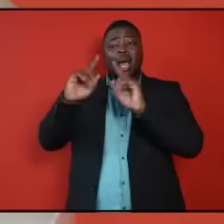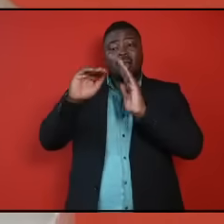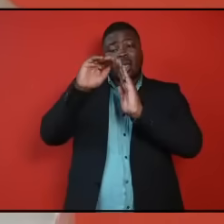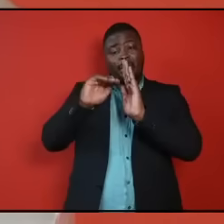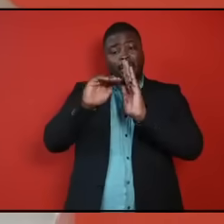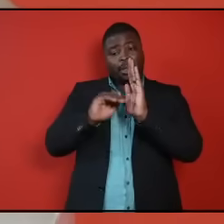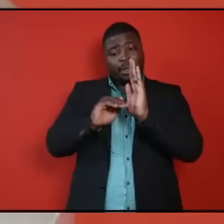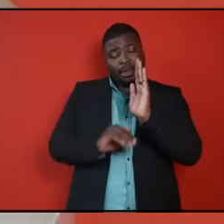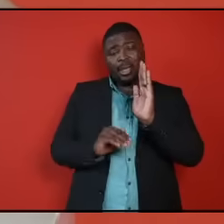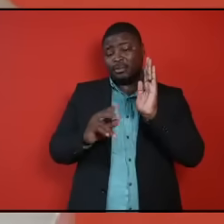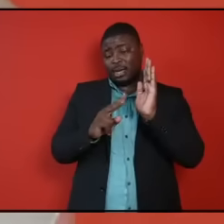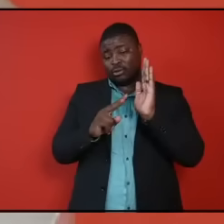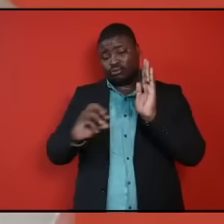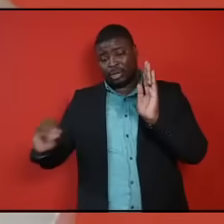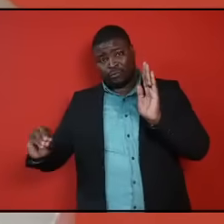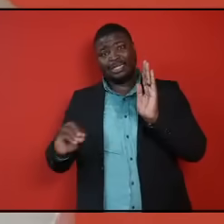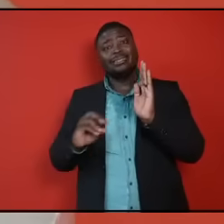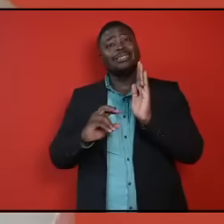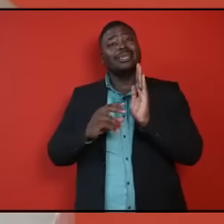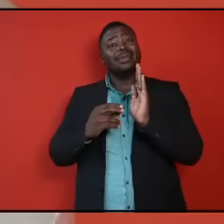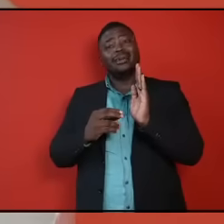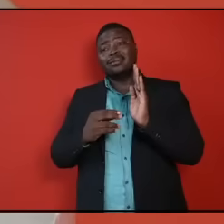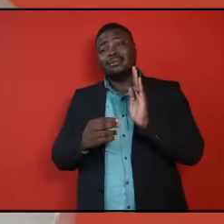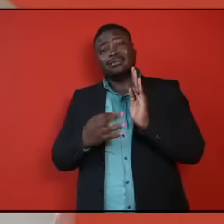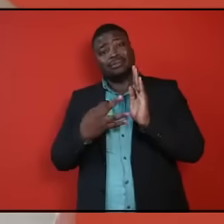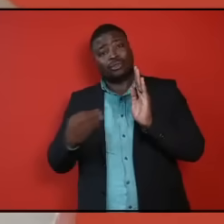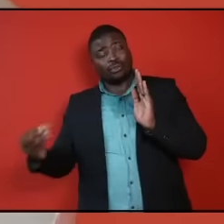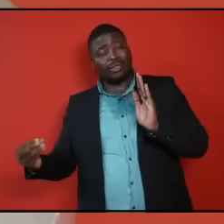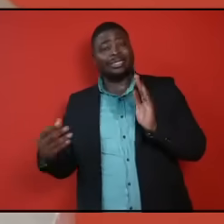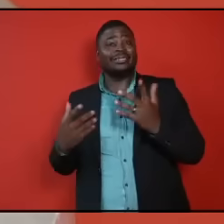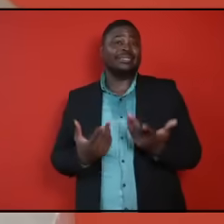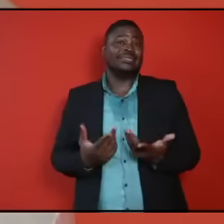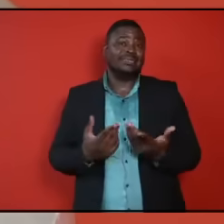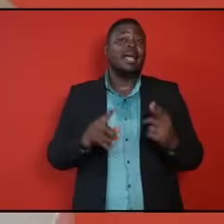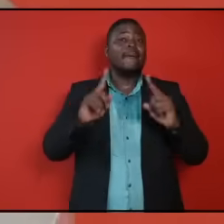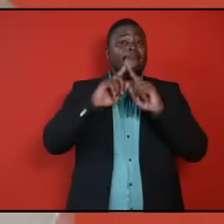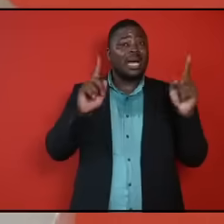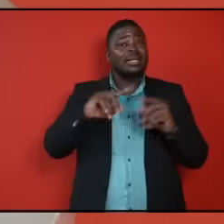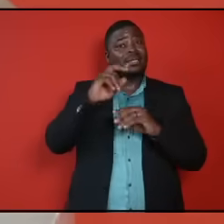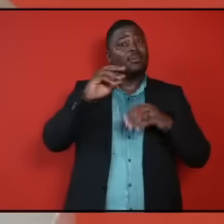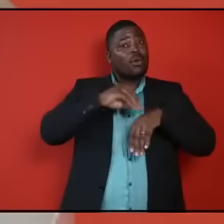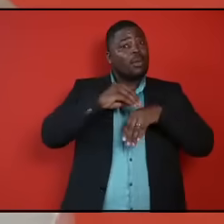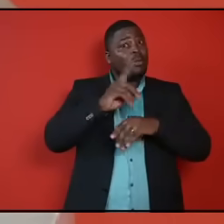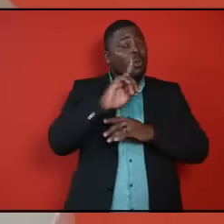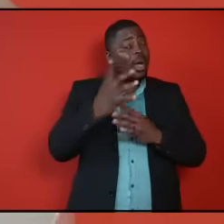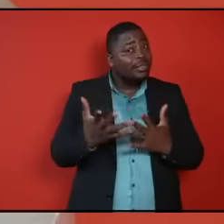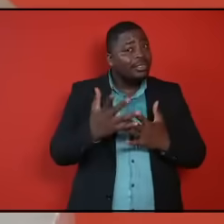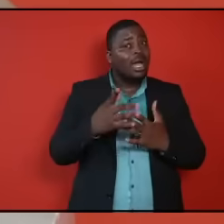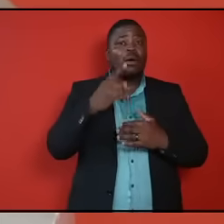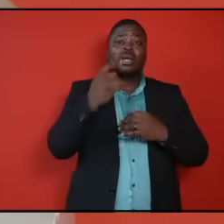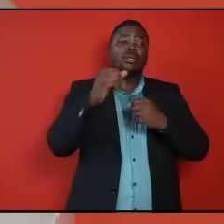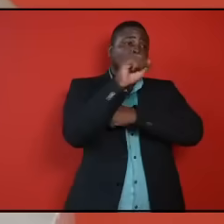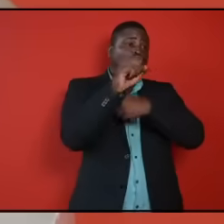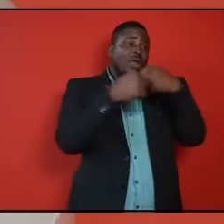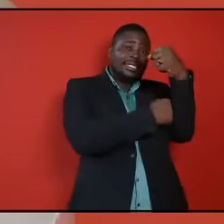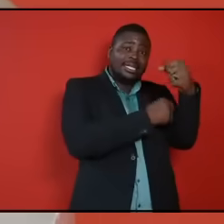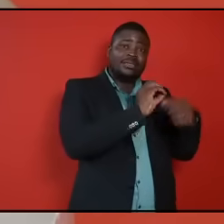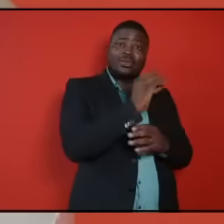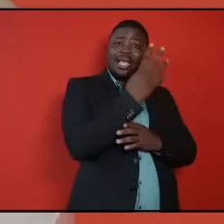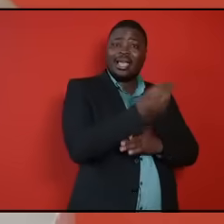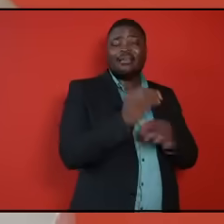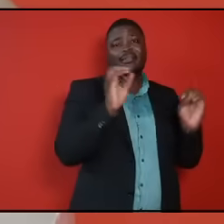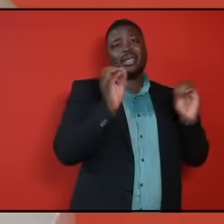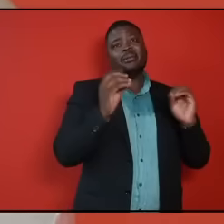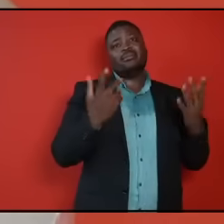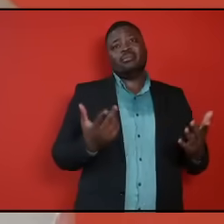So it is going to be, the thing is there are no structures there. And therefore President Zuma will not